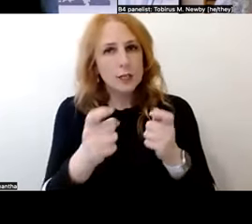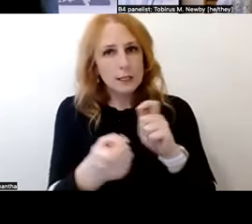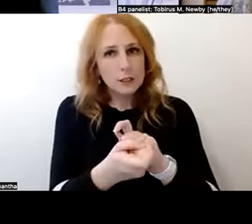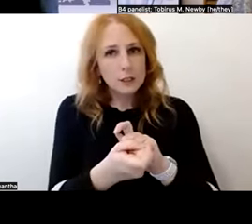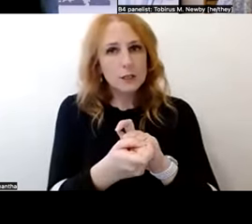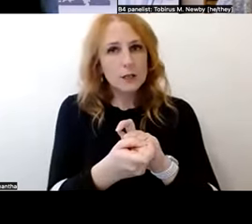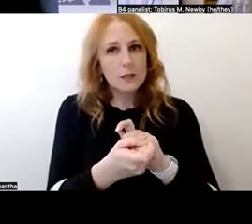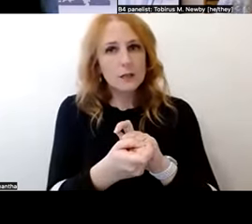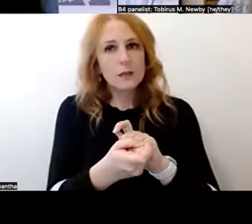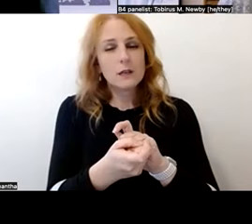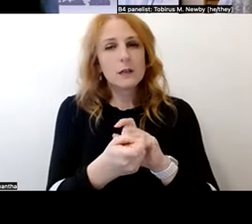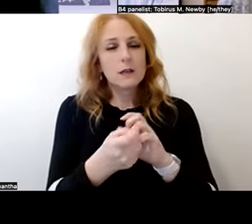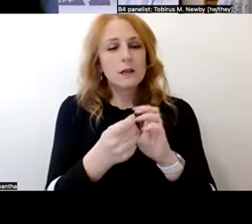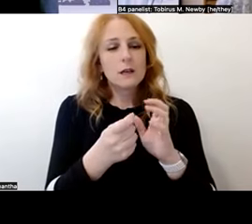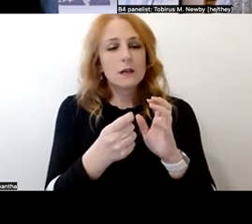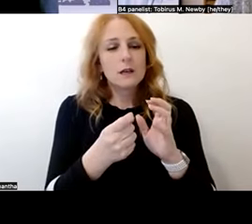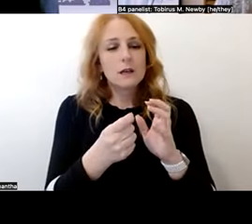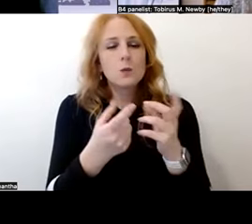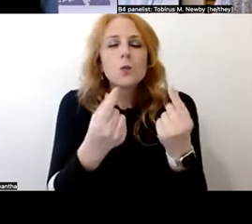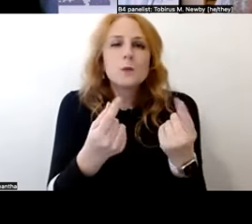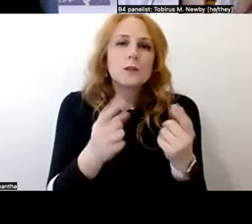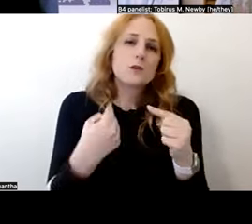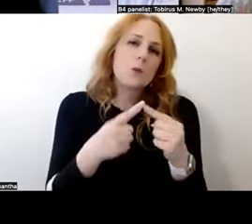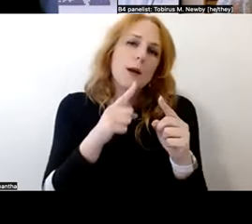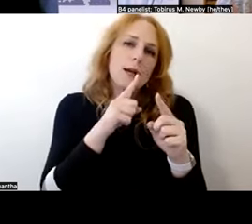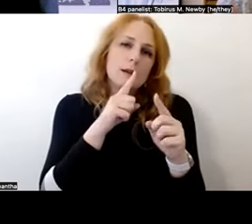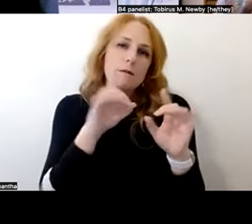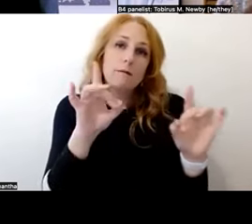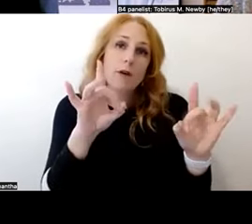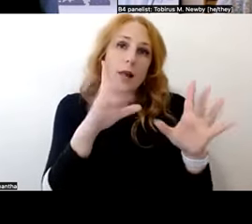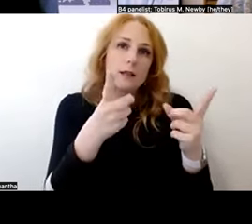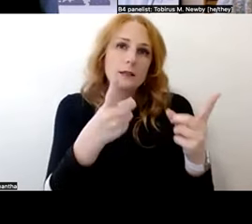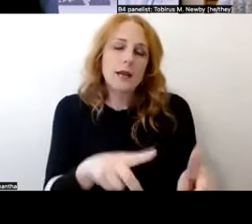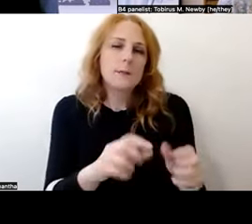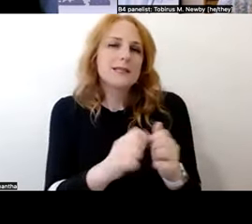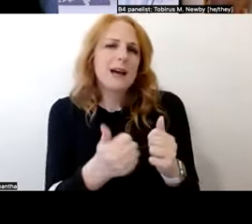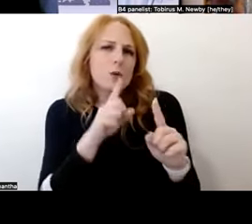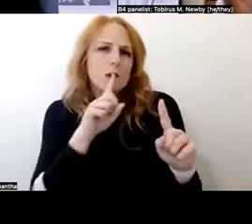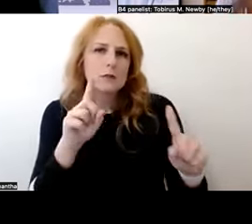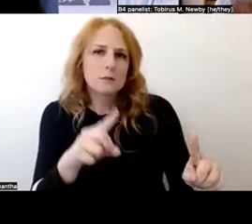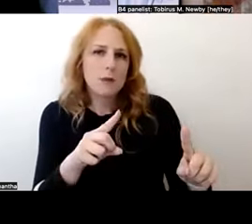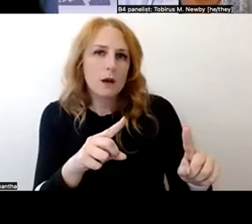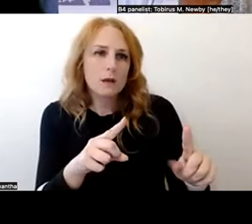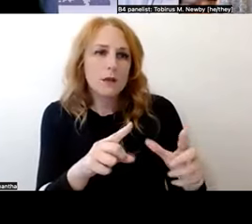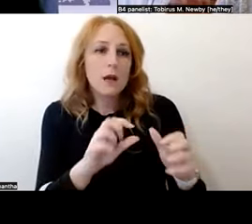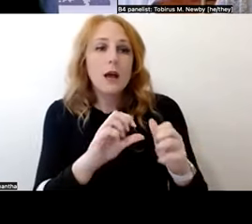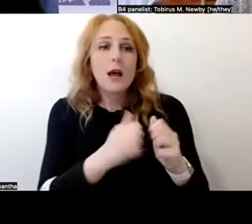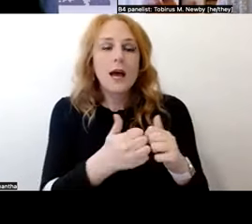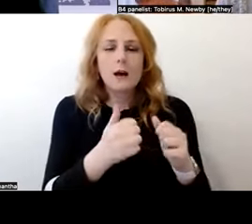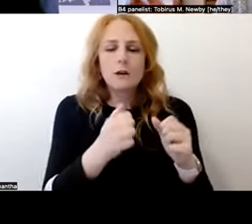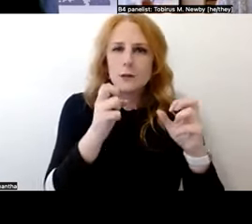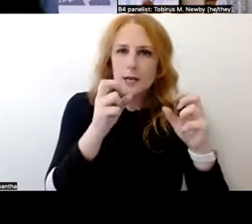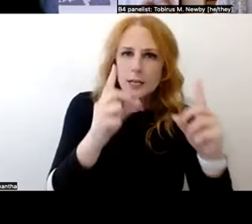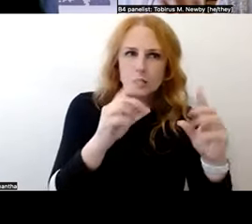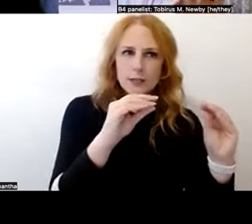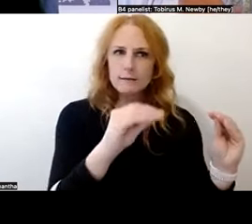respond when violence happens. How do we help educate each other and learn the environments and the spaces and places